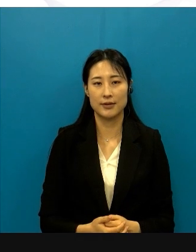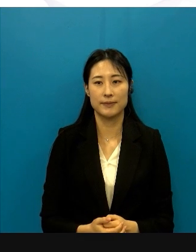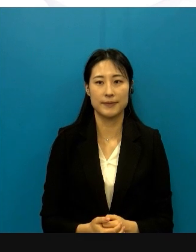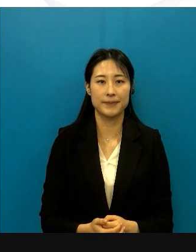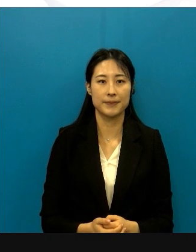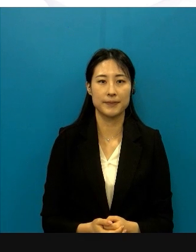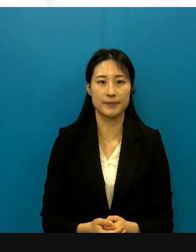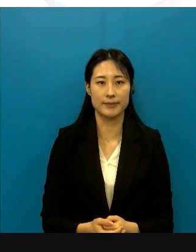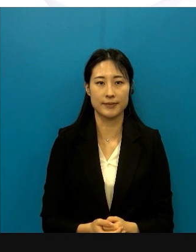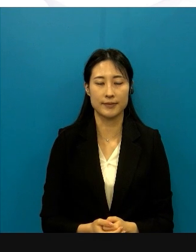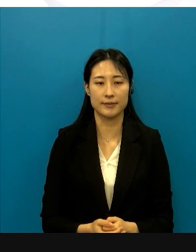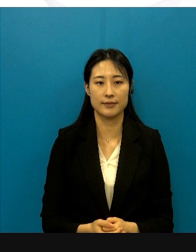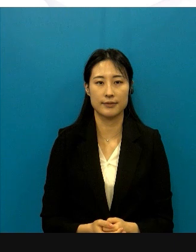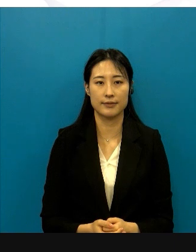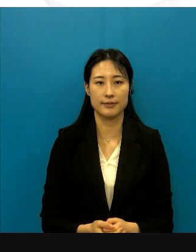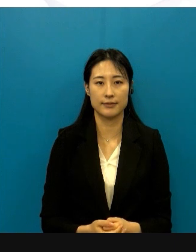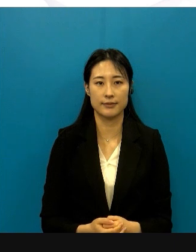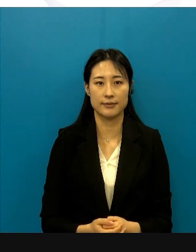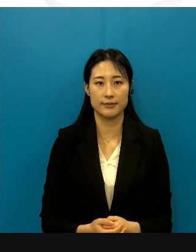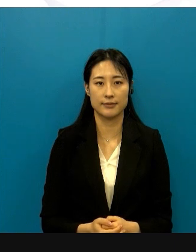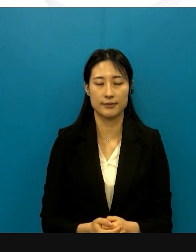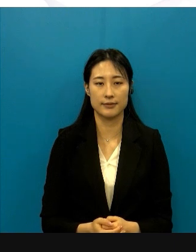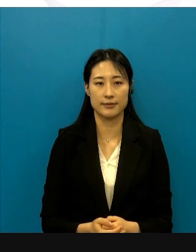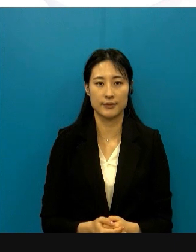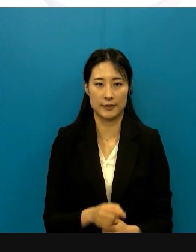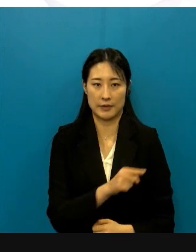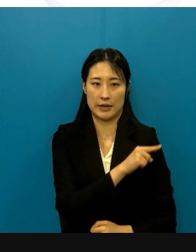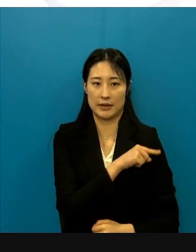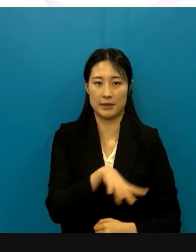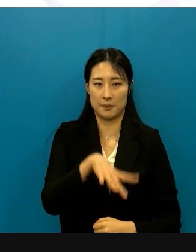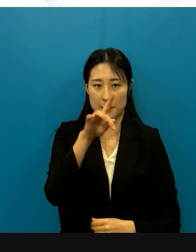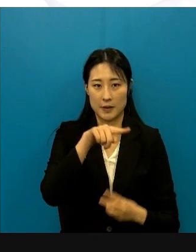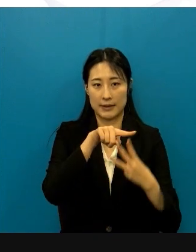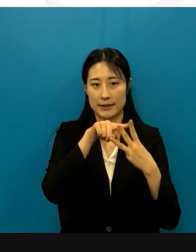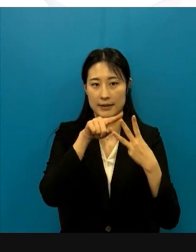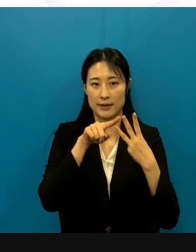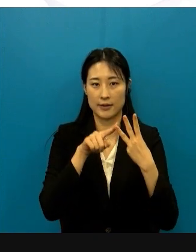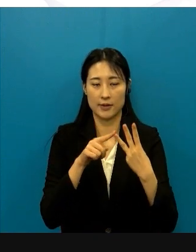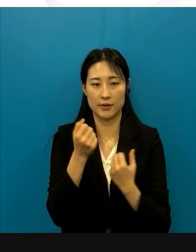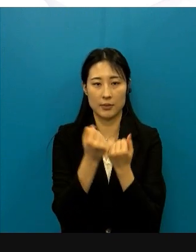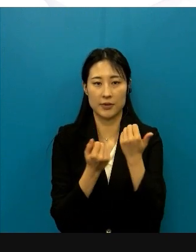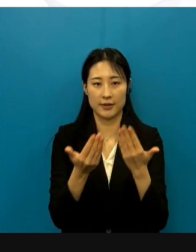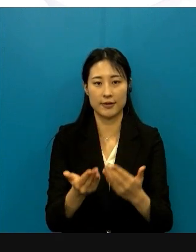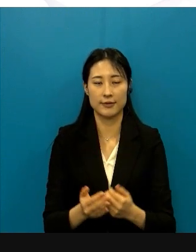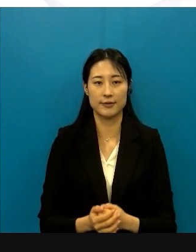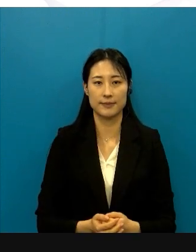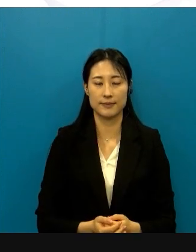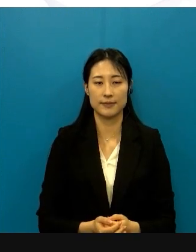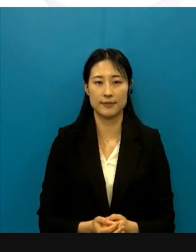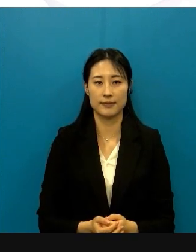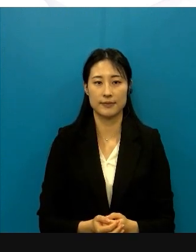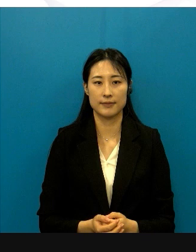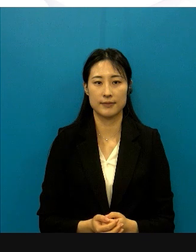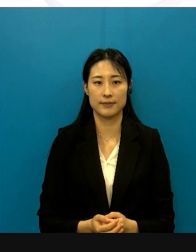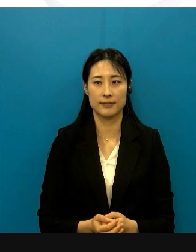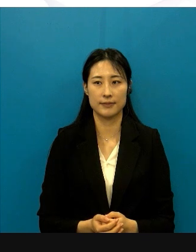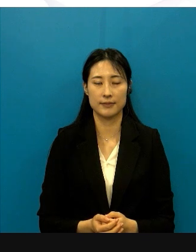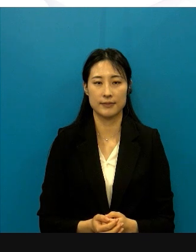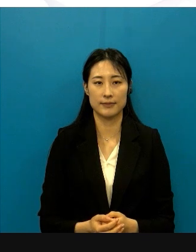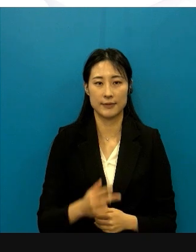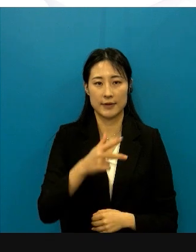a little bit about 3 cases. First, Ms. K. In